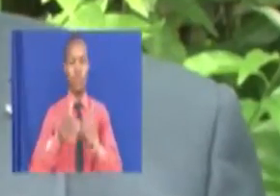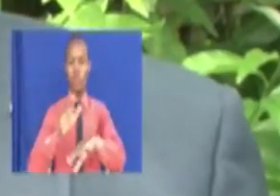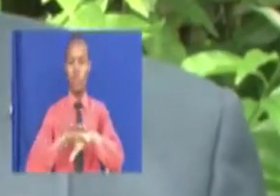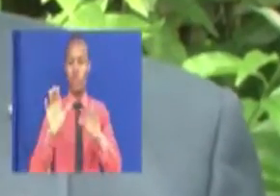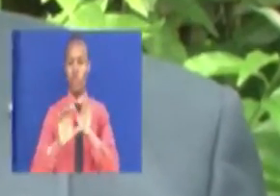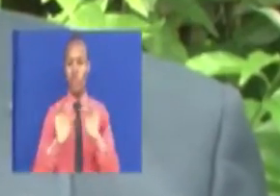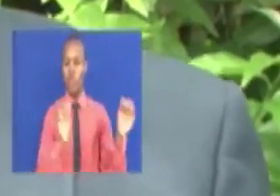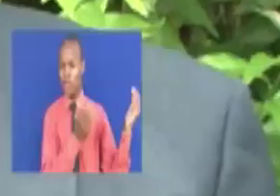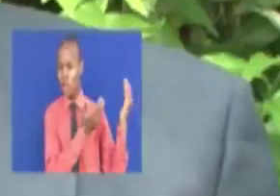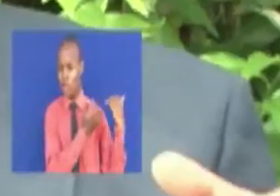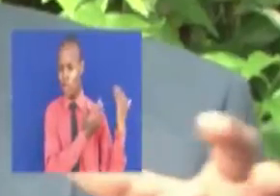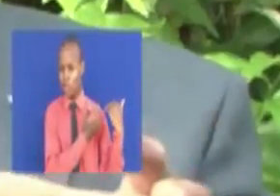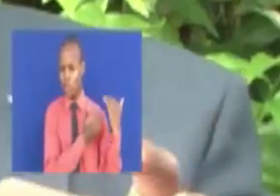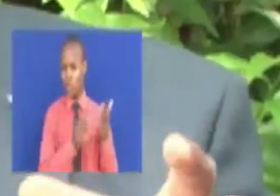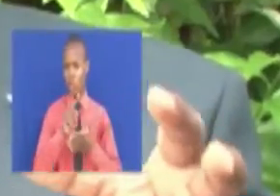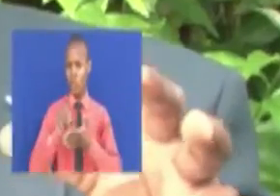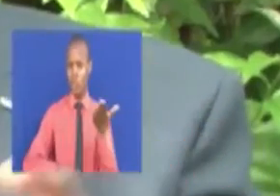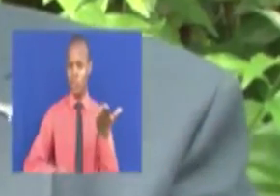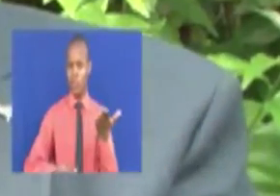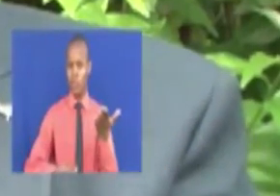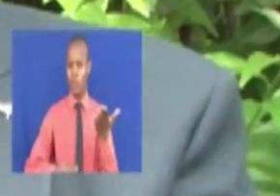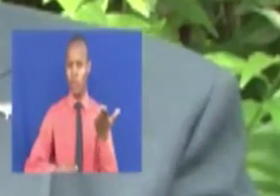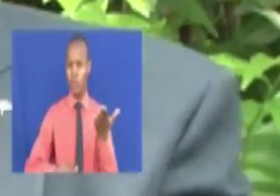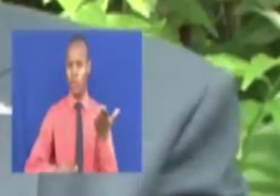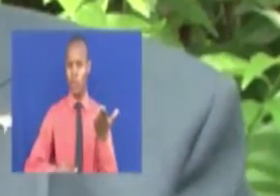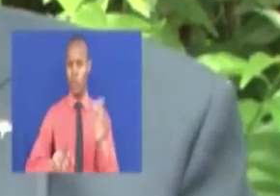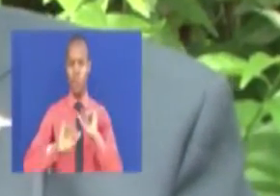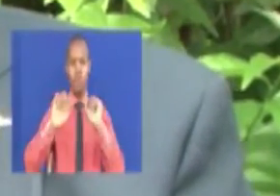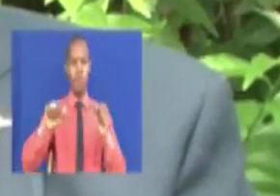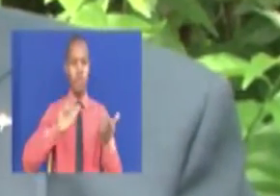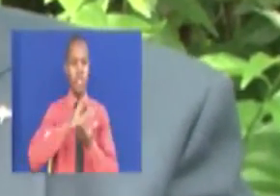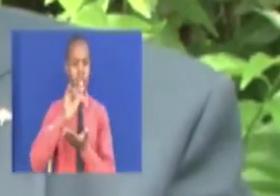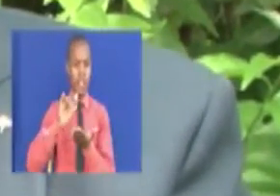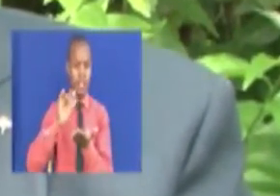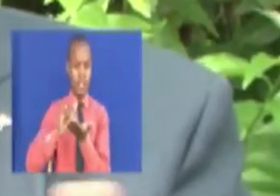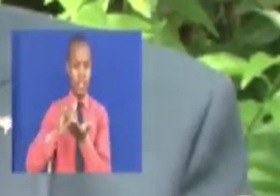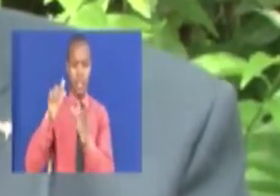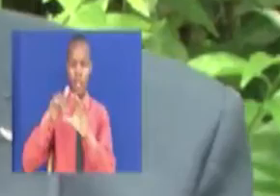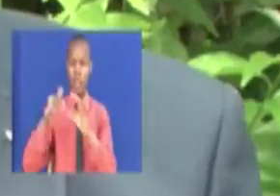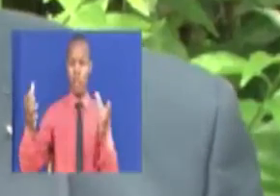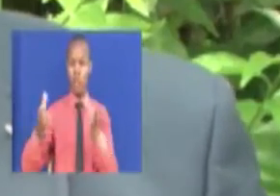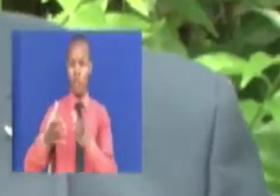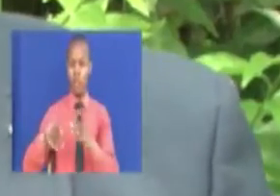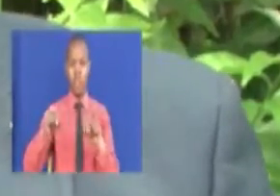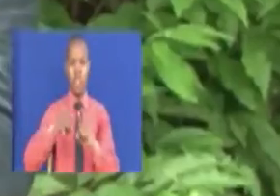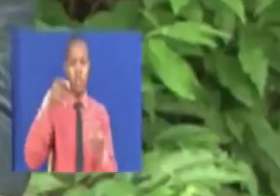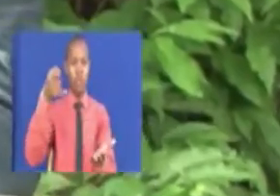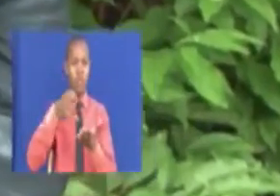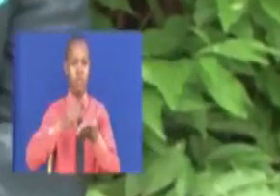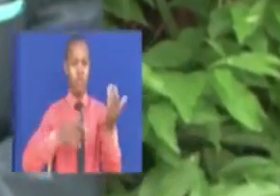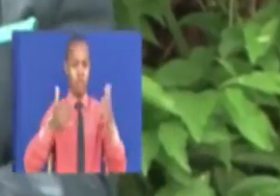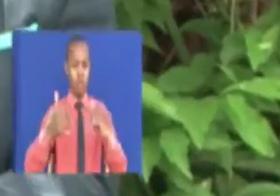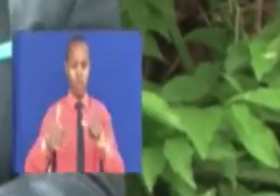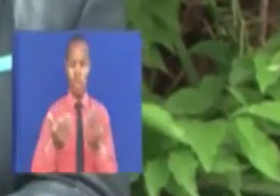You expect them to be centered in a group and involve themselves in a play. Children